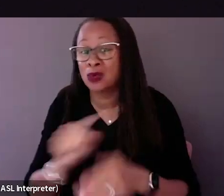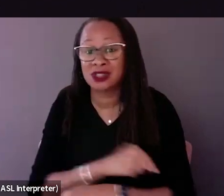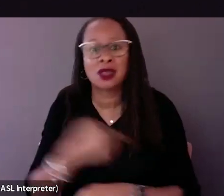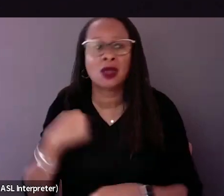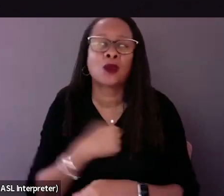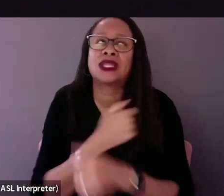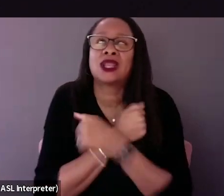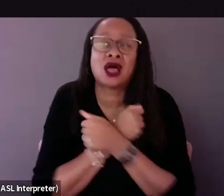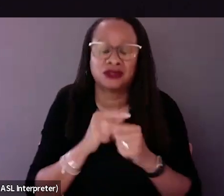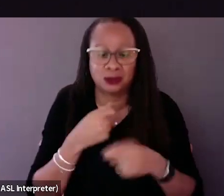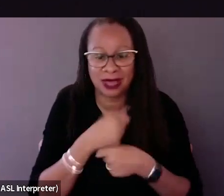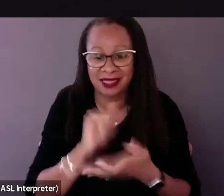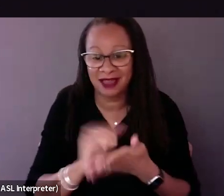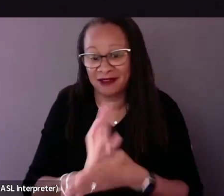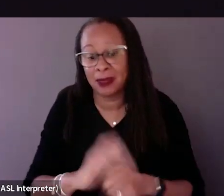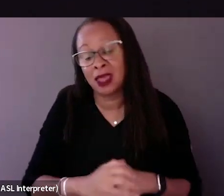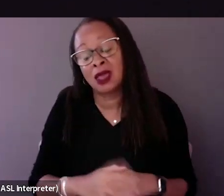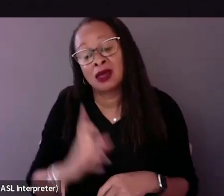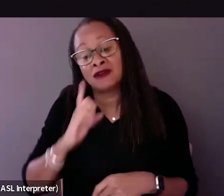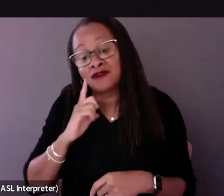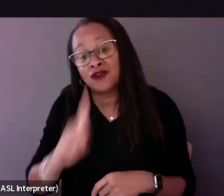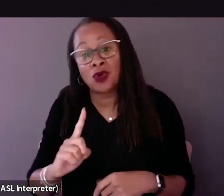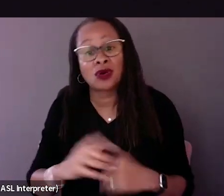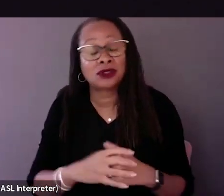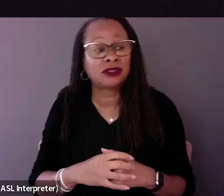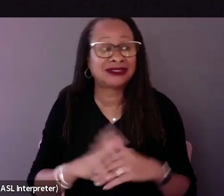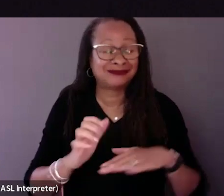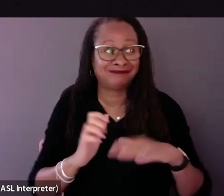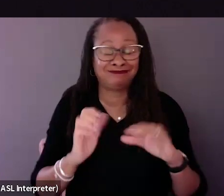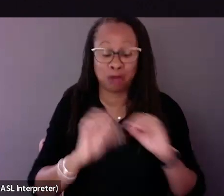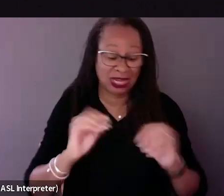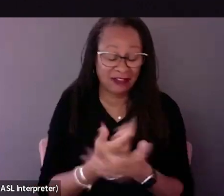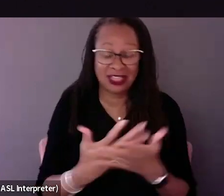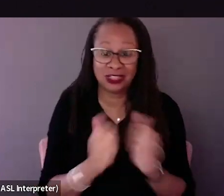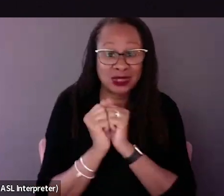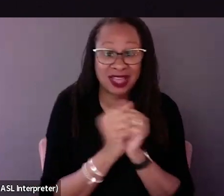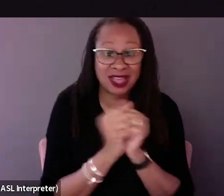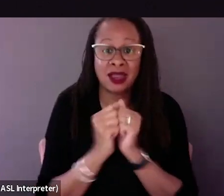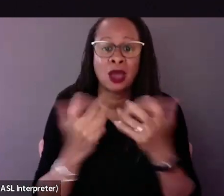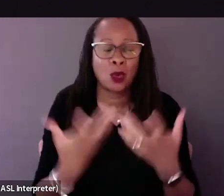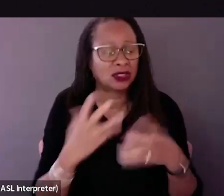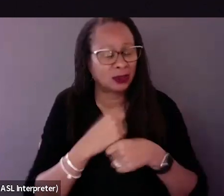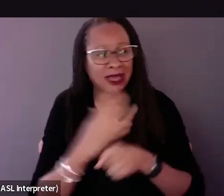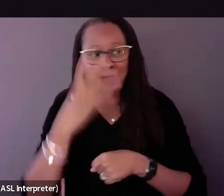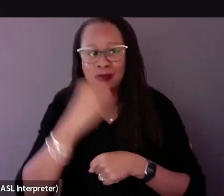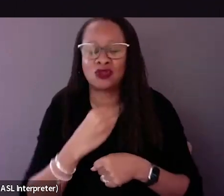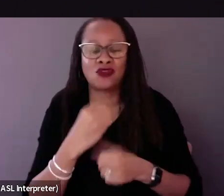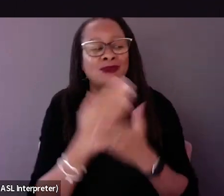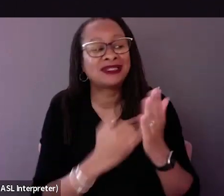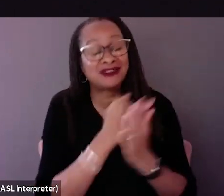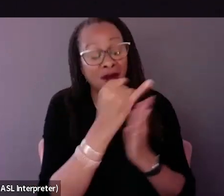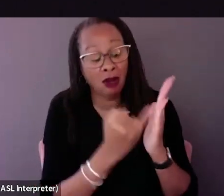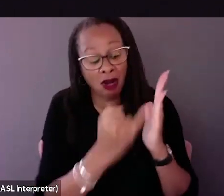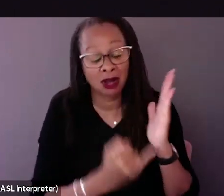make. I think in terms of putting this together, we wanted to make a beautiful work of art, but one